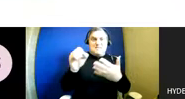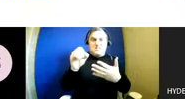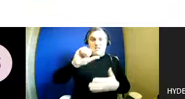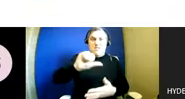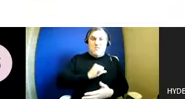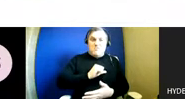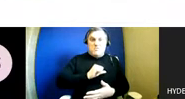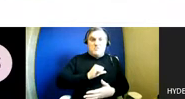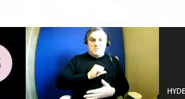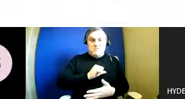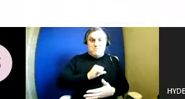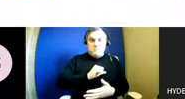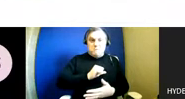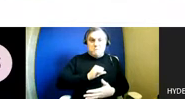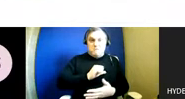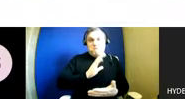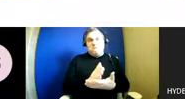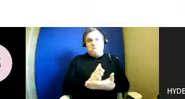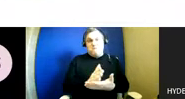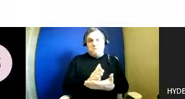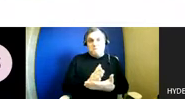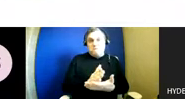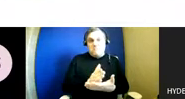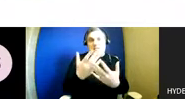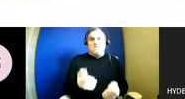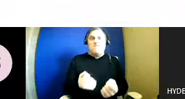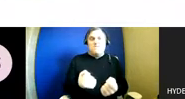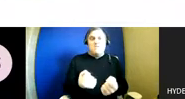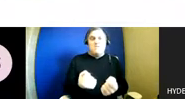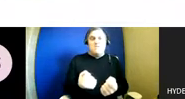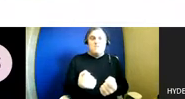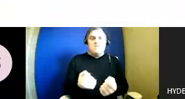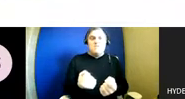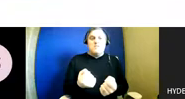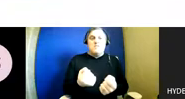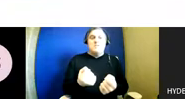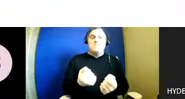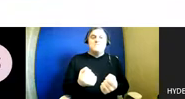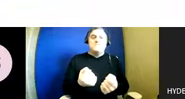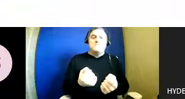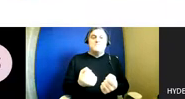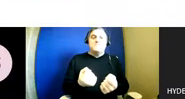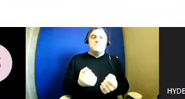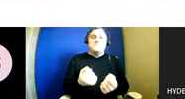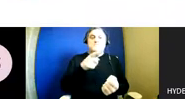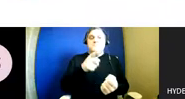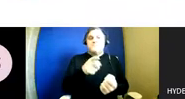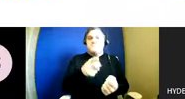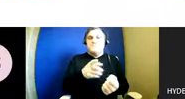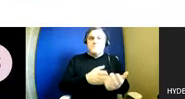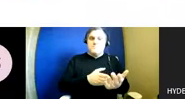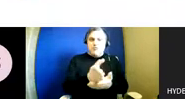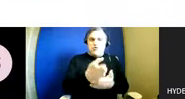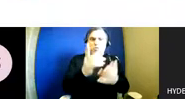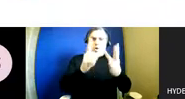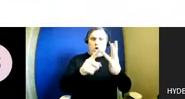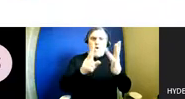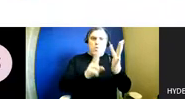60,000 testing positive. Now, this was through a survey that the